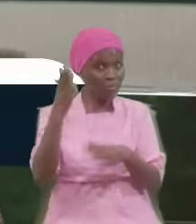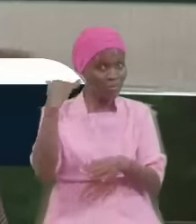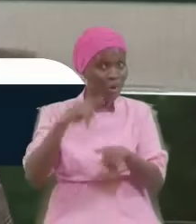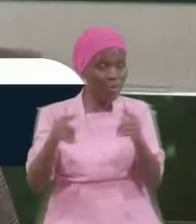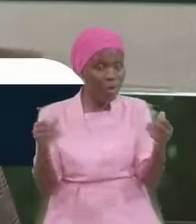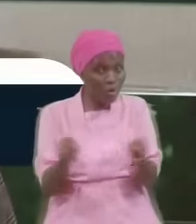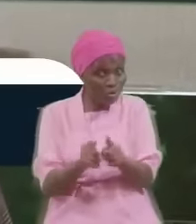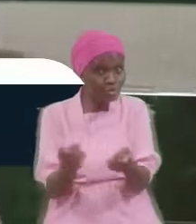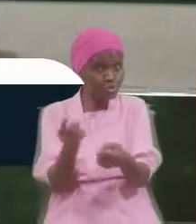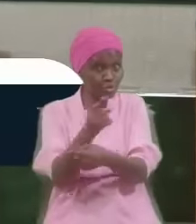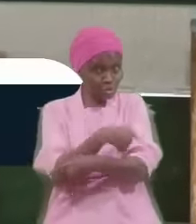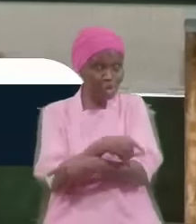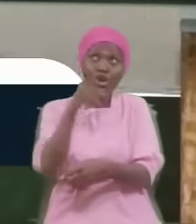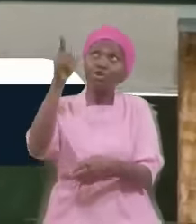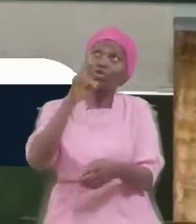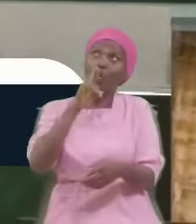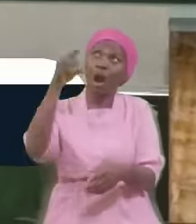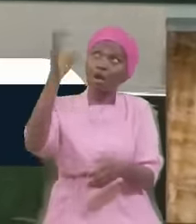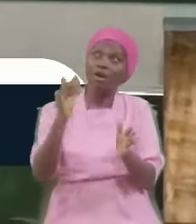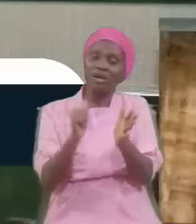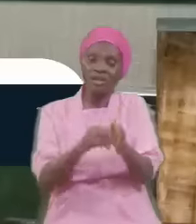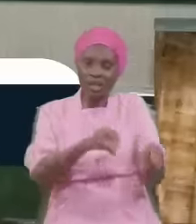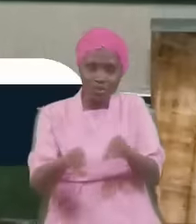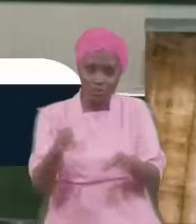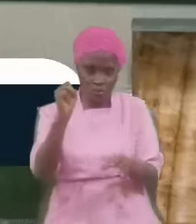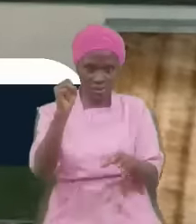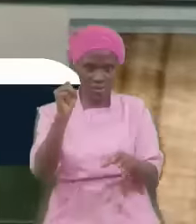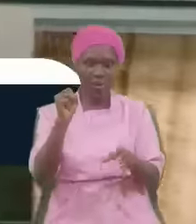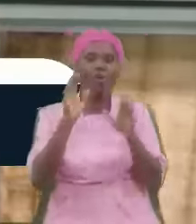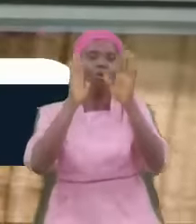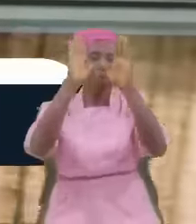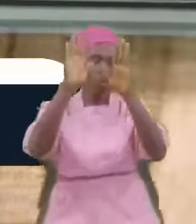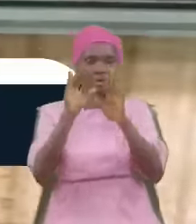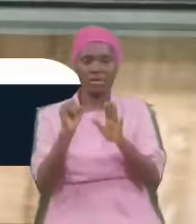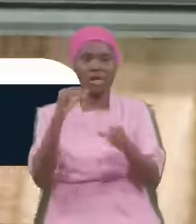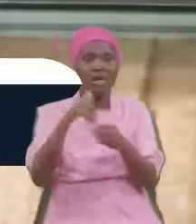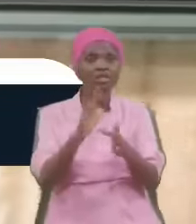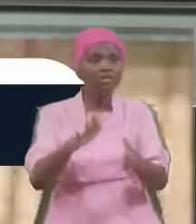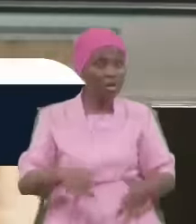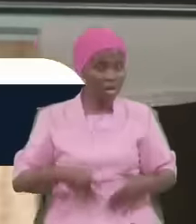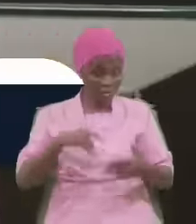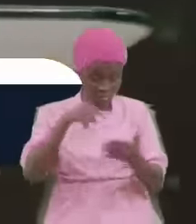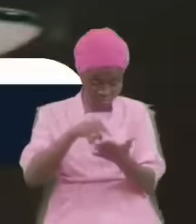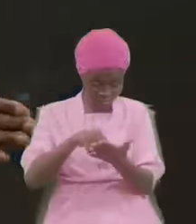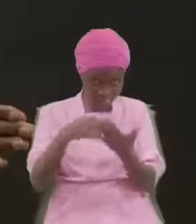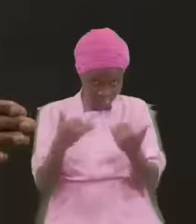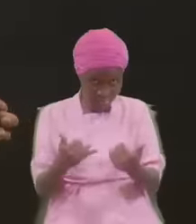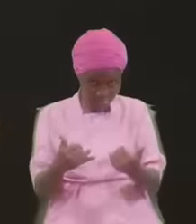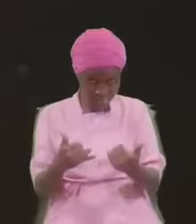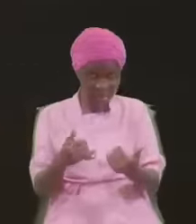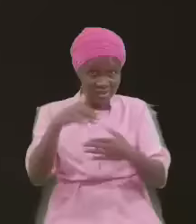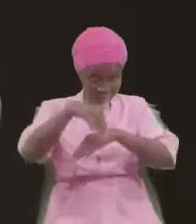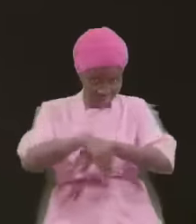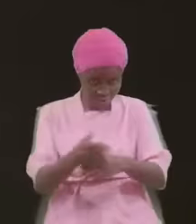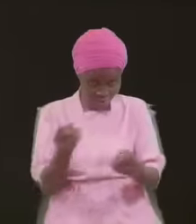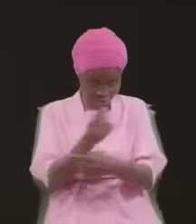the God that doeth wonders in your life, this very moment, tonight, this very